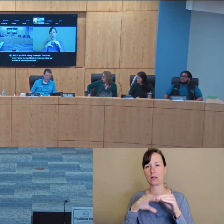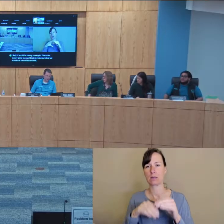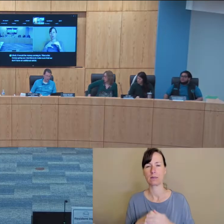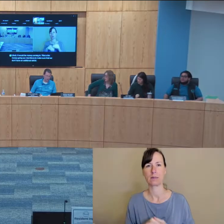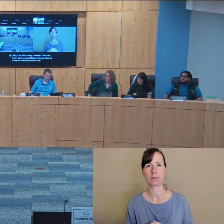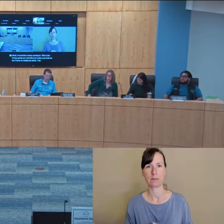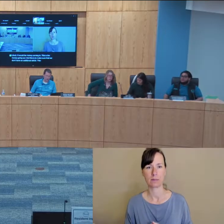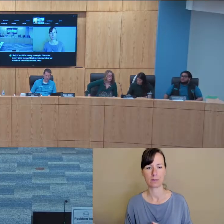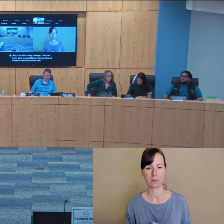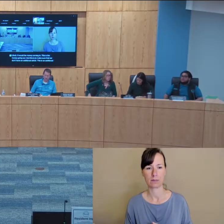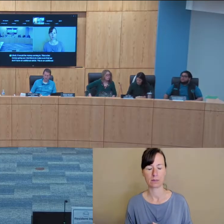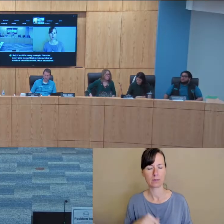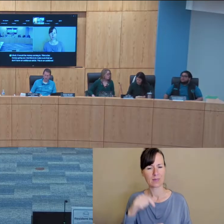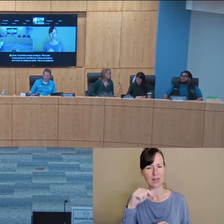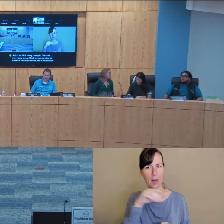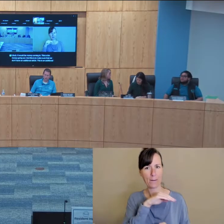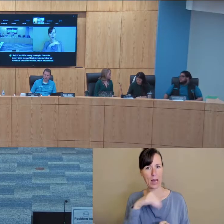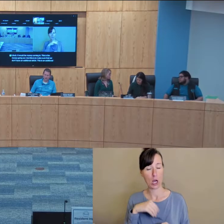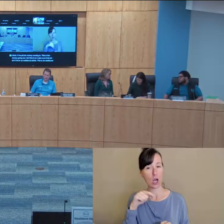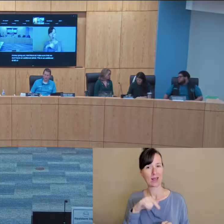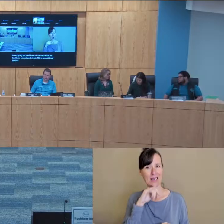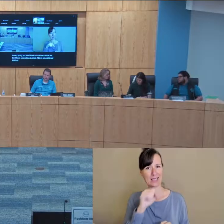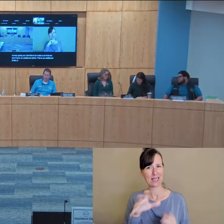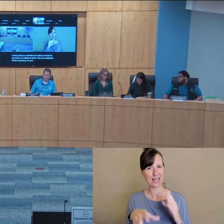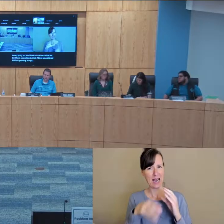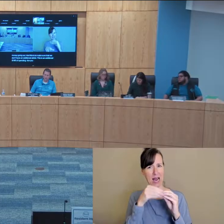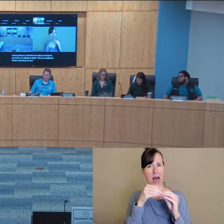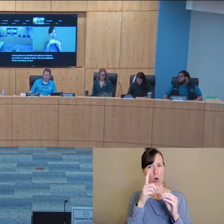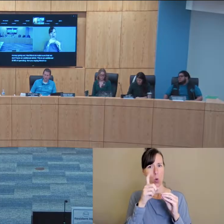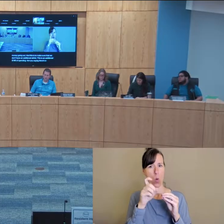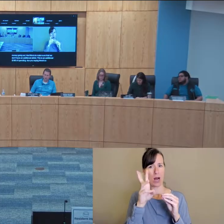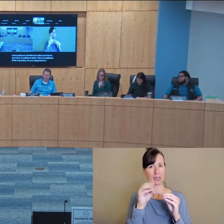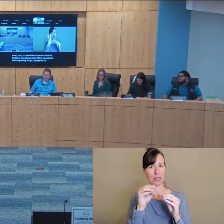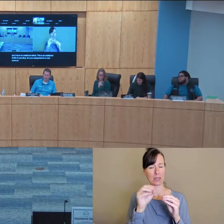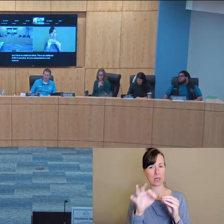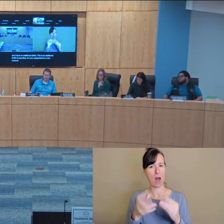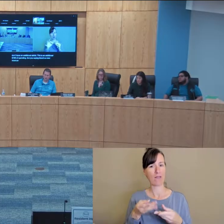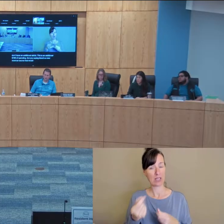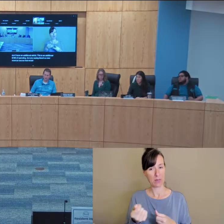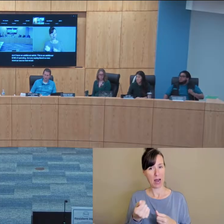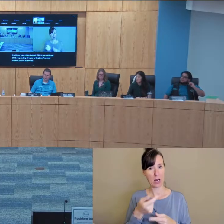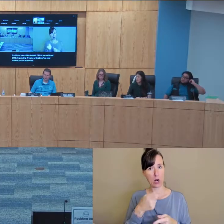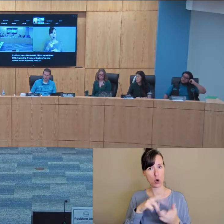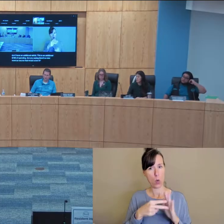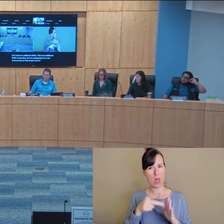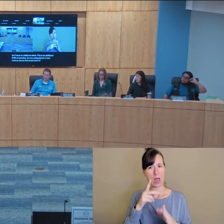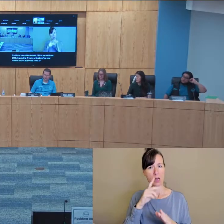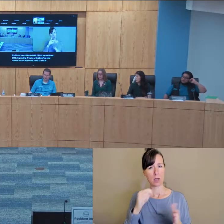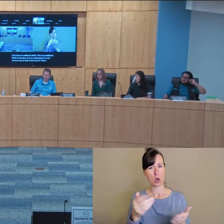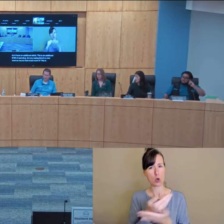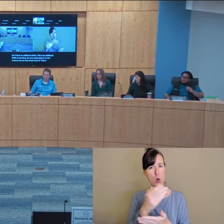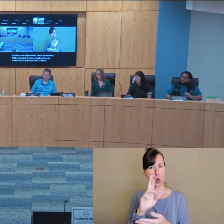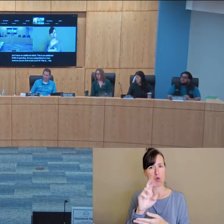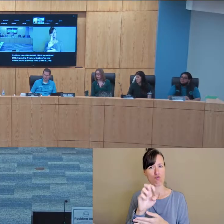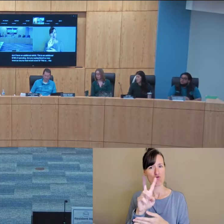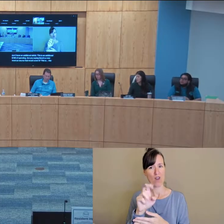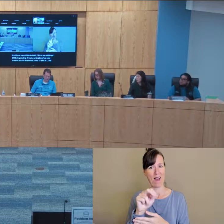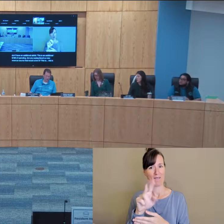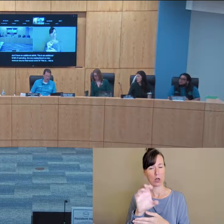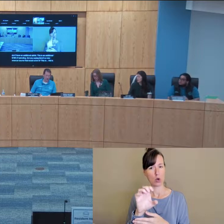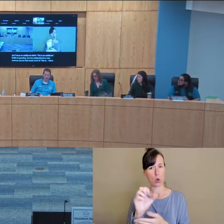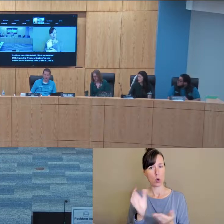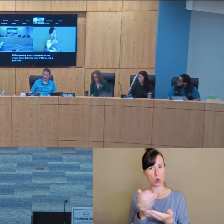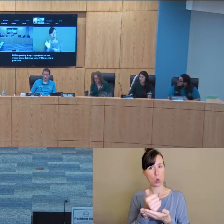This is an additional 160 of spending. Are you saying there's a new revenue source that would cover it? This is grant